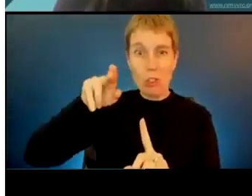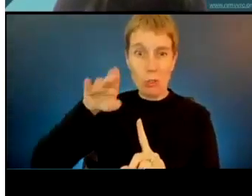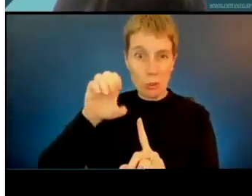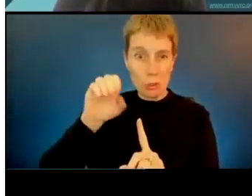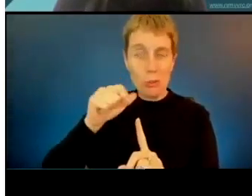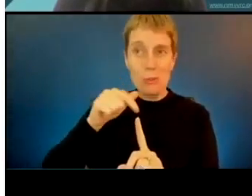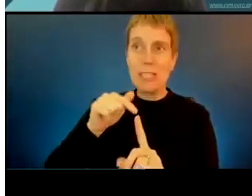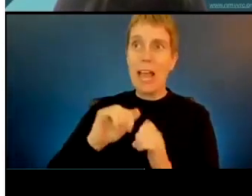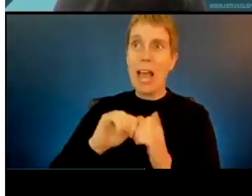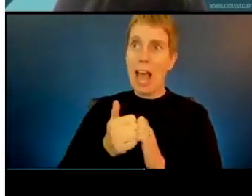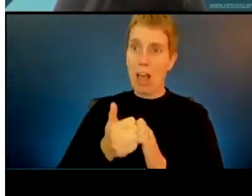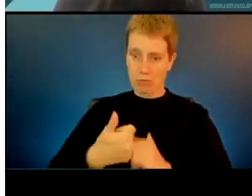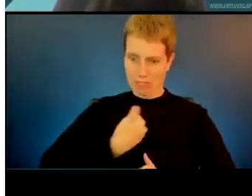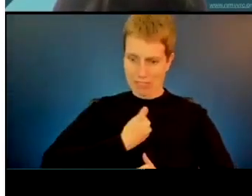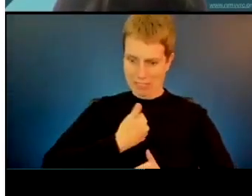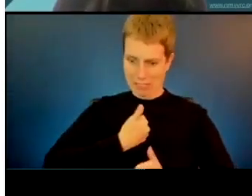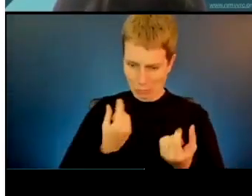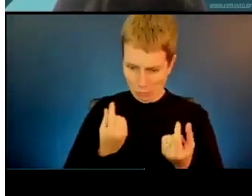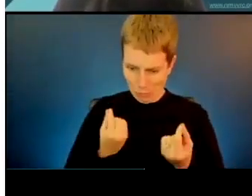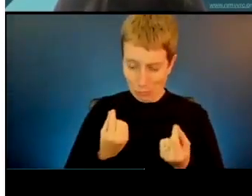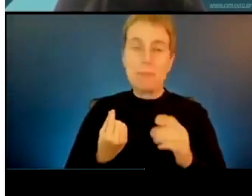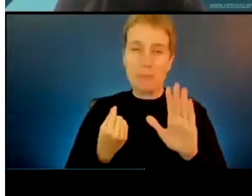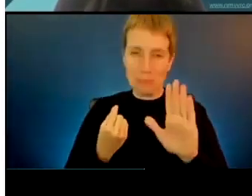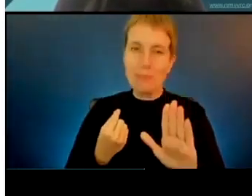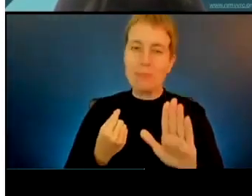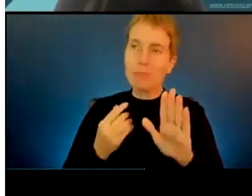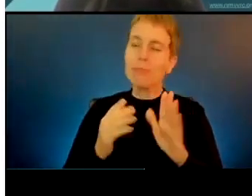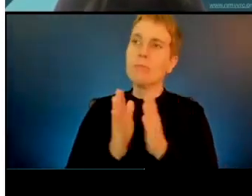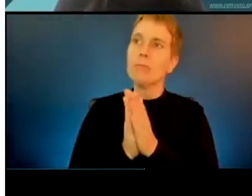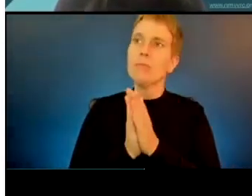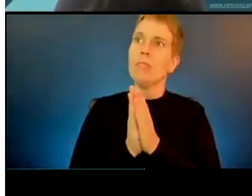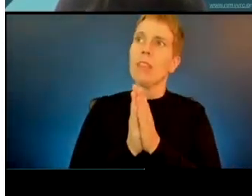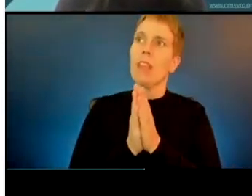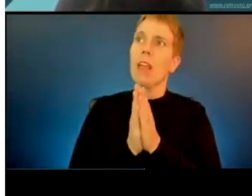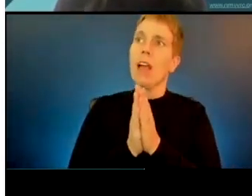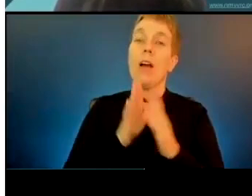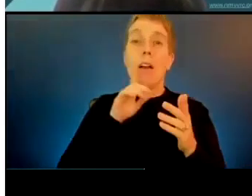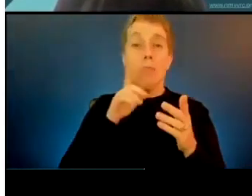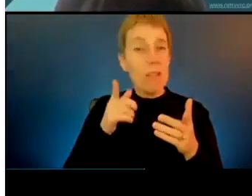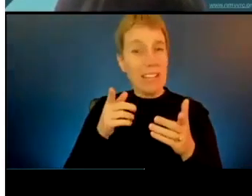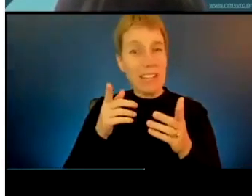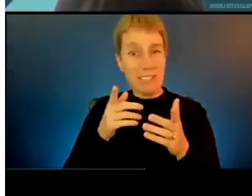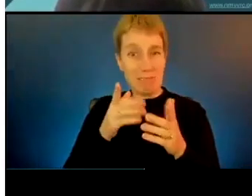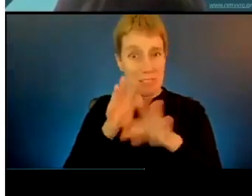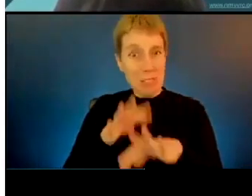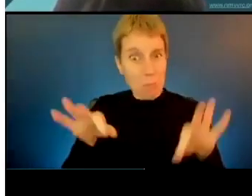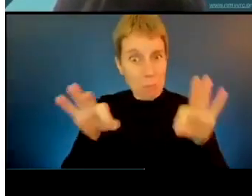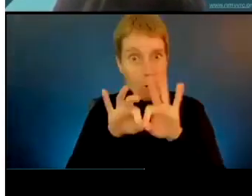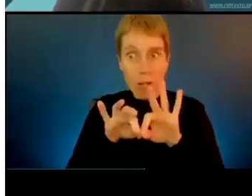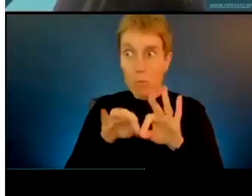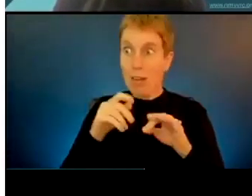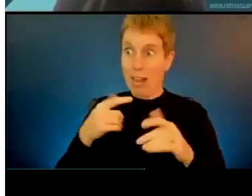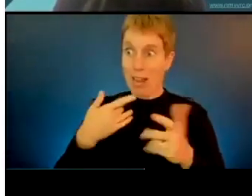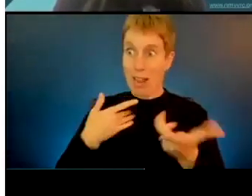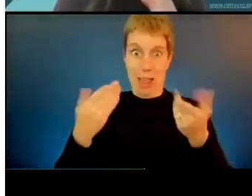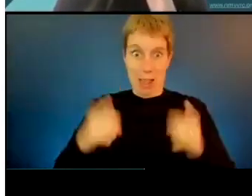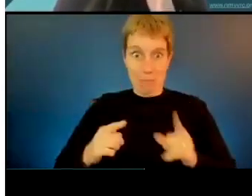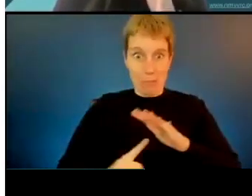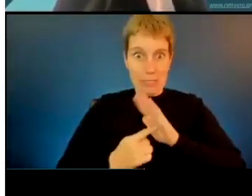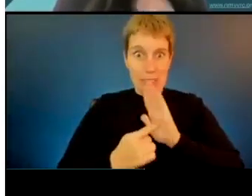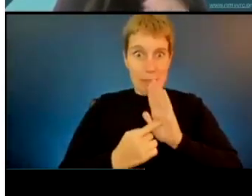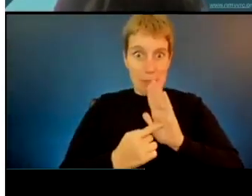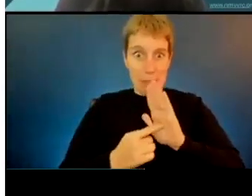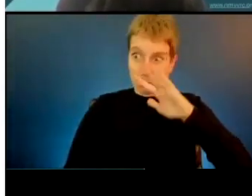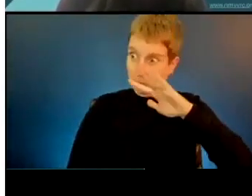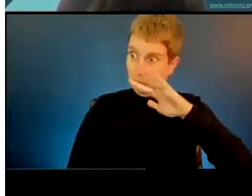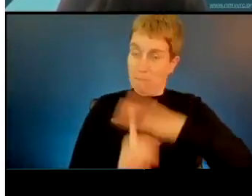big piece is paying attention to when those symptoms come up. So sometimes they can seem to come out of the